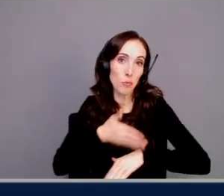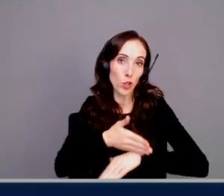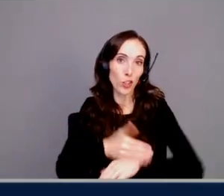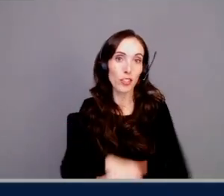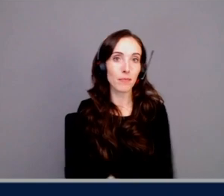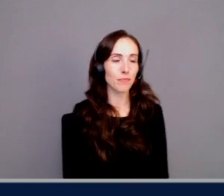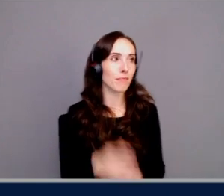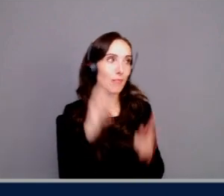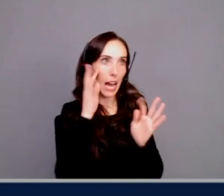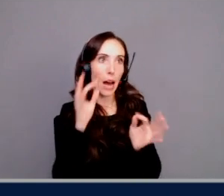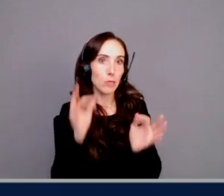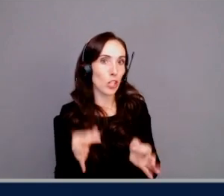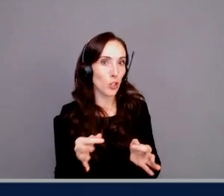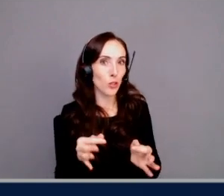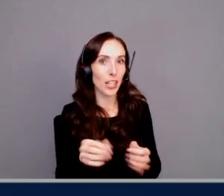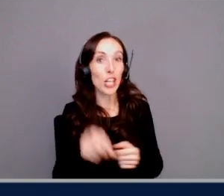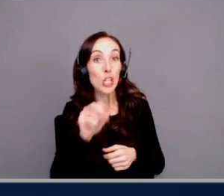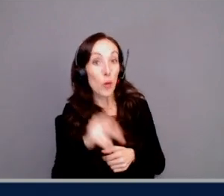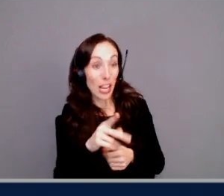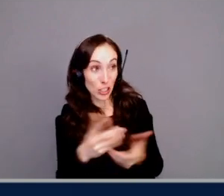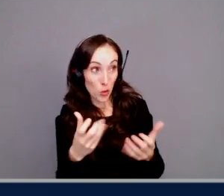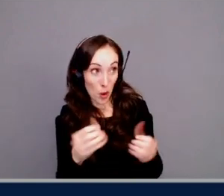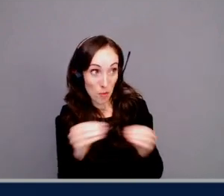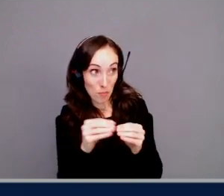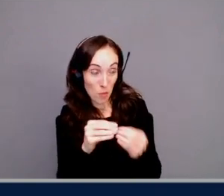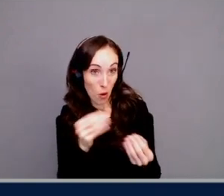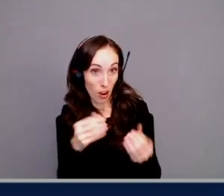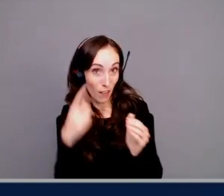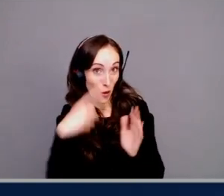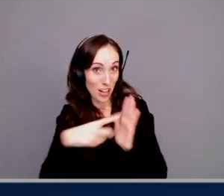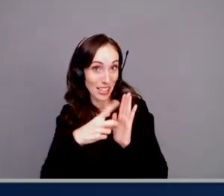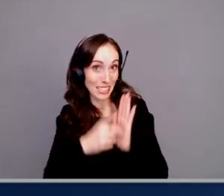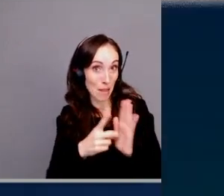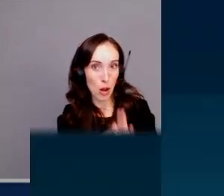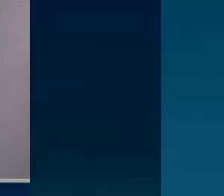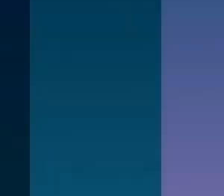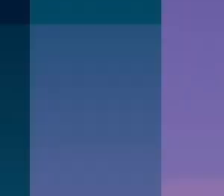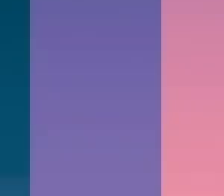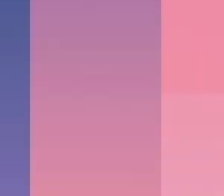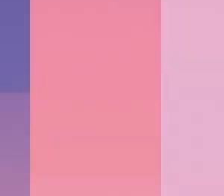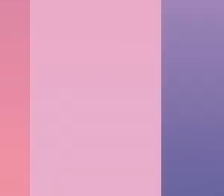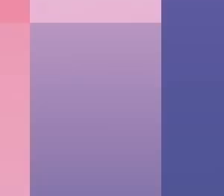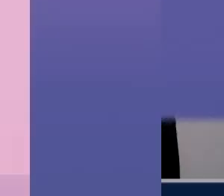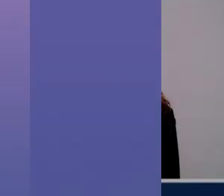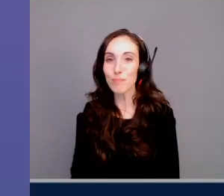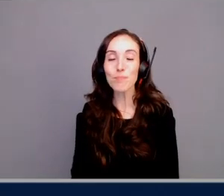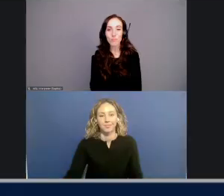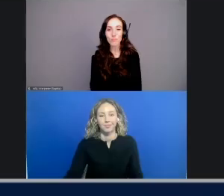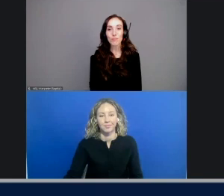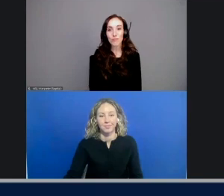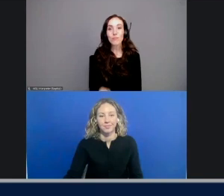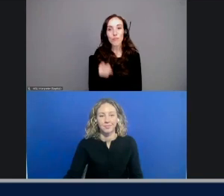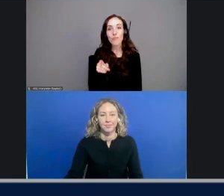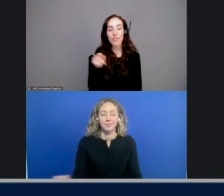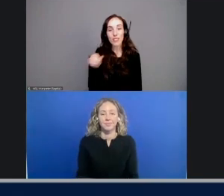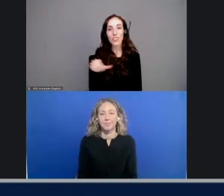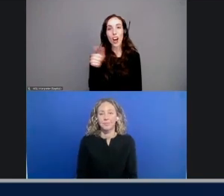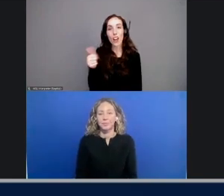we were pulling you away from the demo there. Do you have something else you wanted to show us? We have plenty to show. yeah, so the other one I wanted to